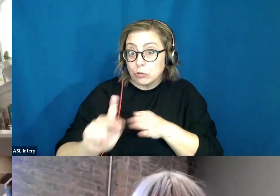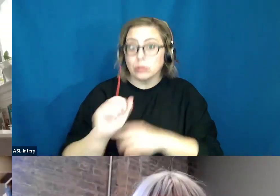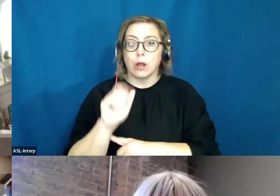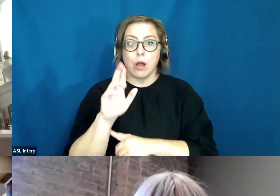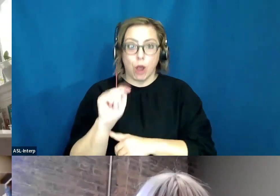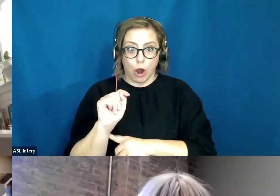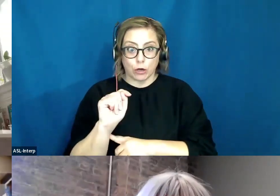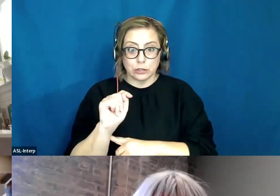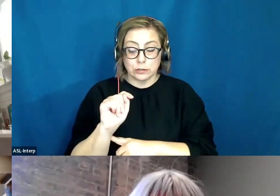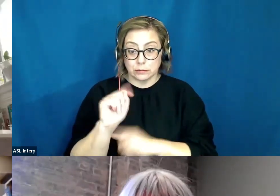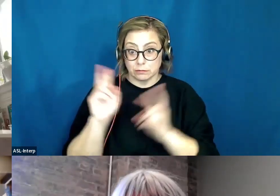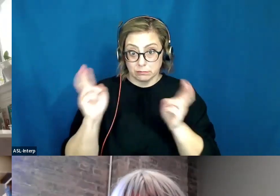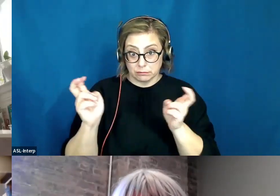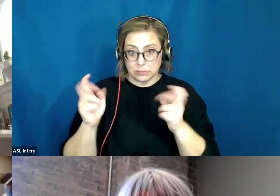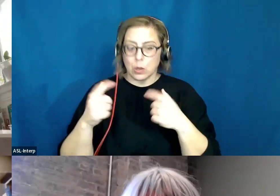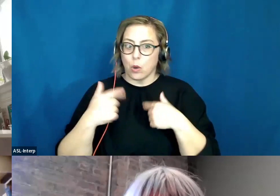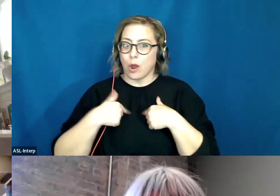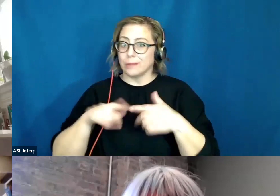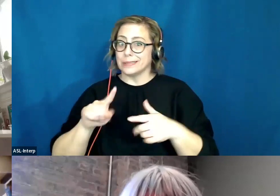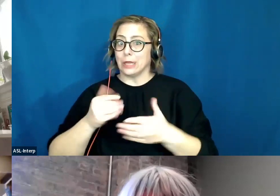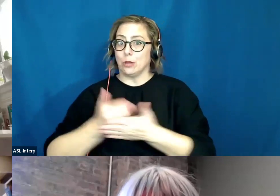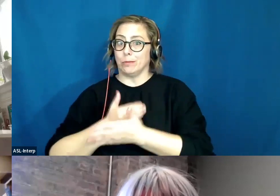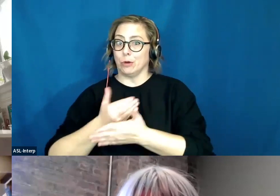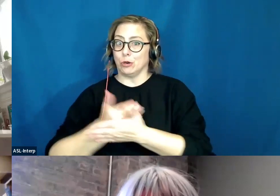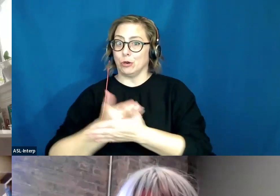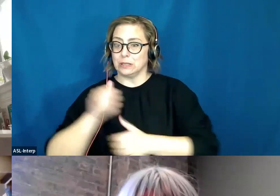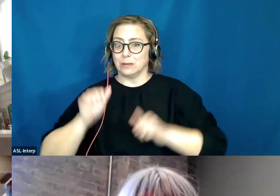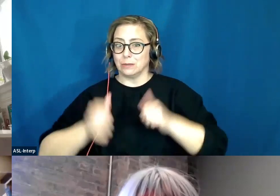artist tag, or am I still emerging?